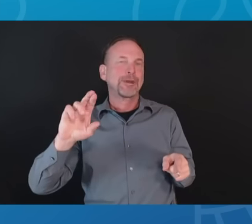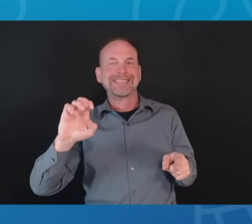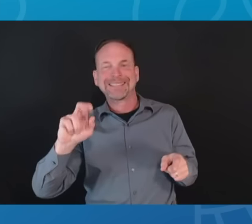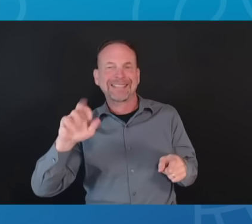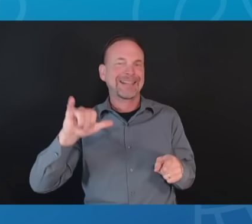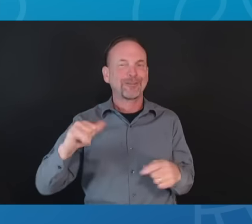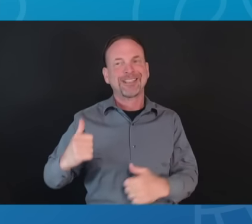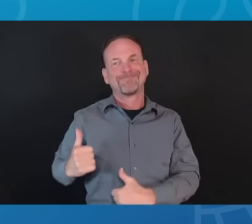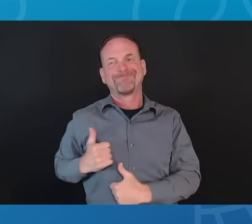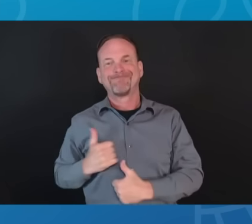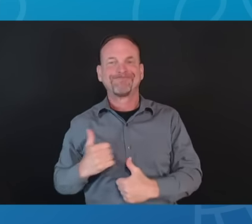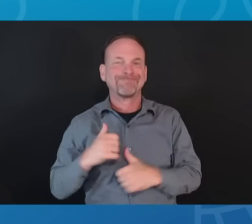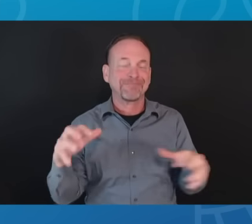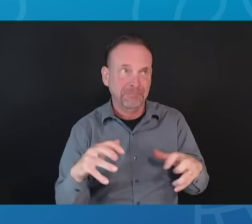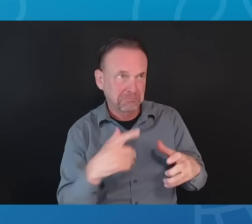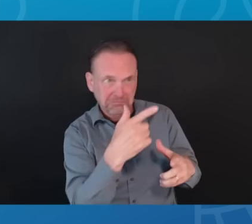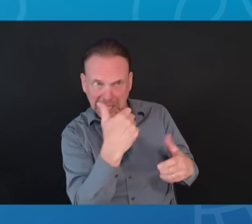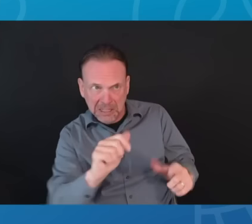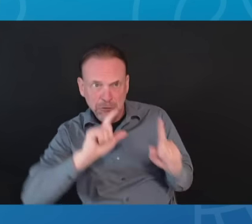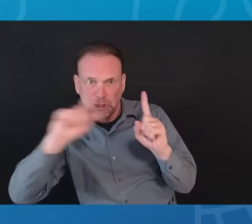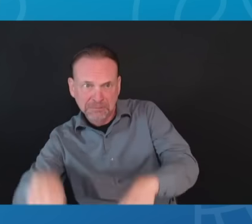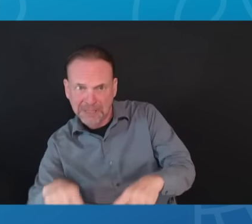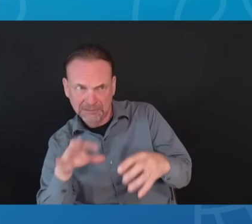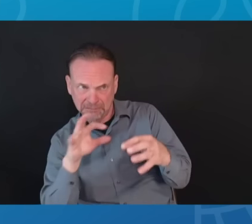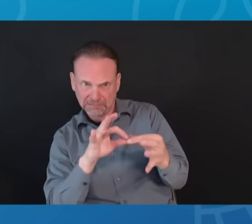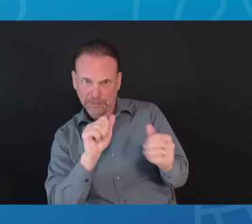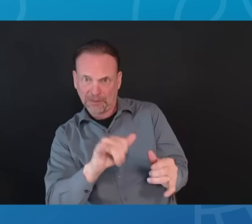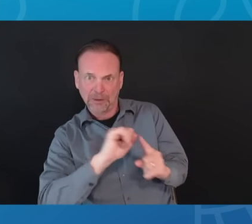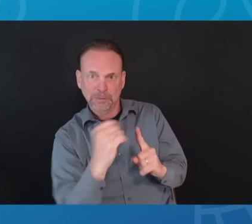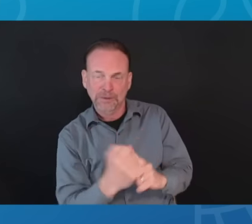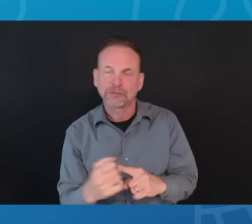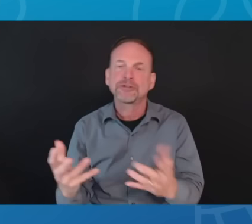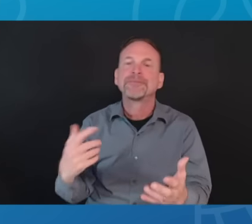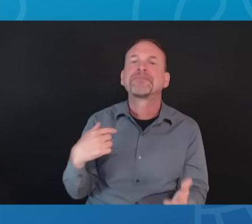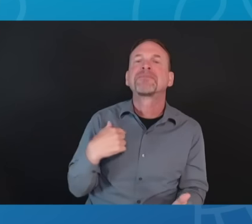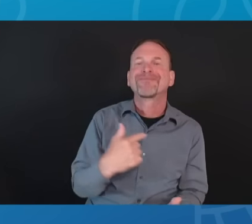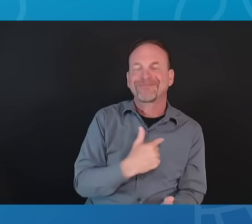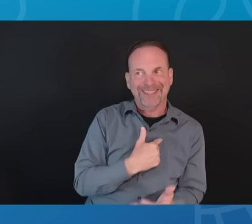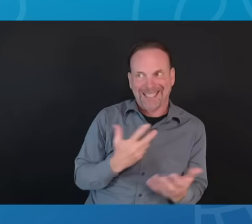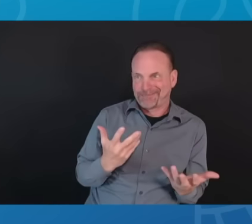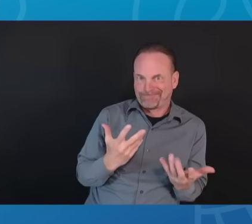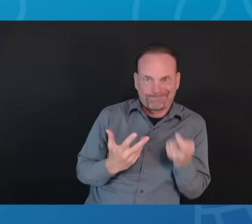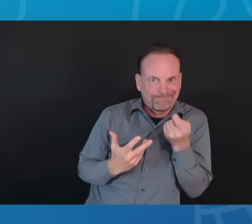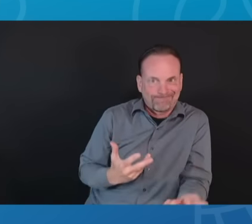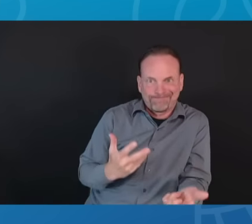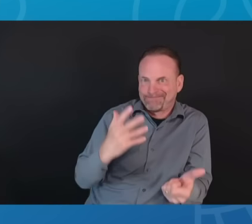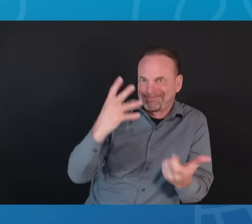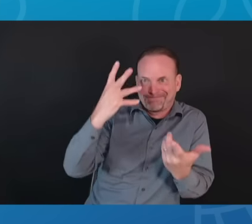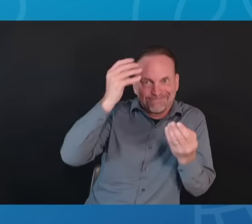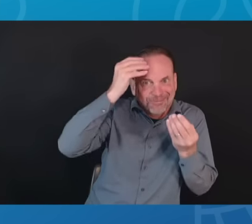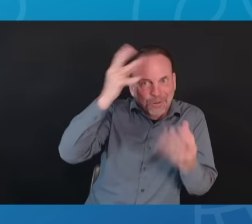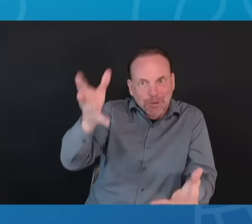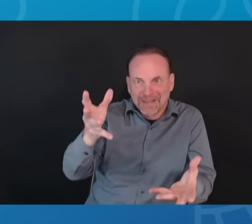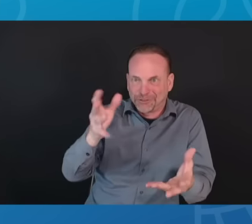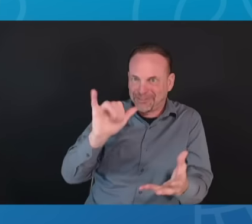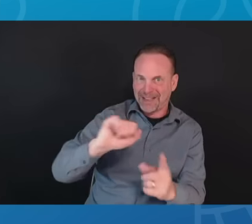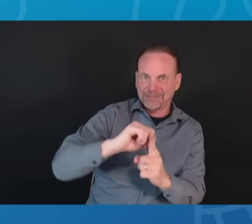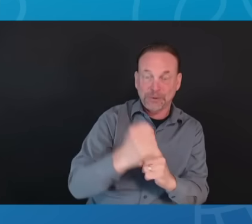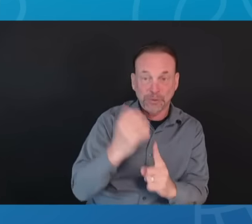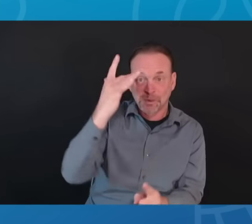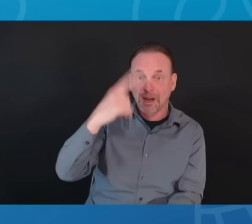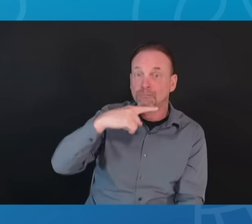we have limited information available about this case because Russia has refused to grant consular access. I'll say a couple things about the case,